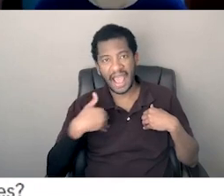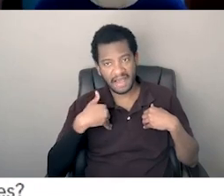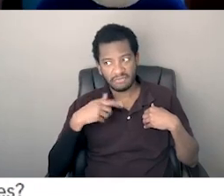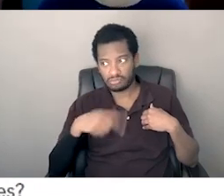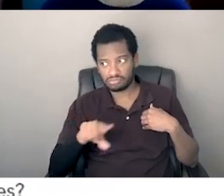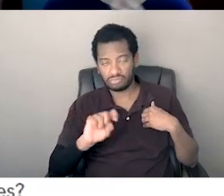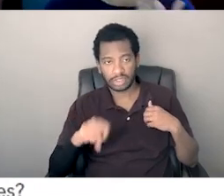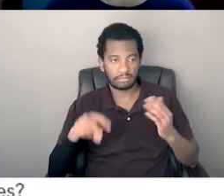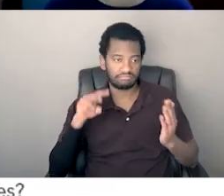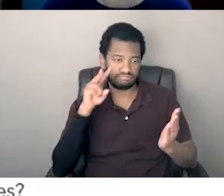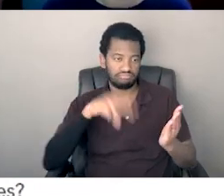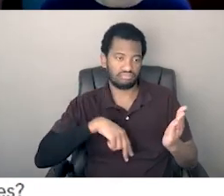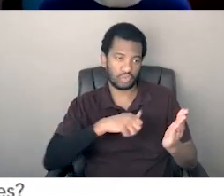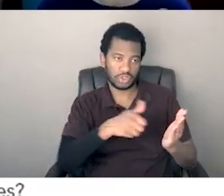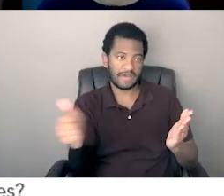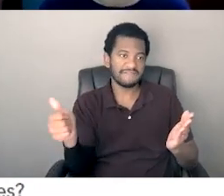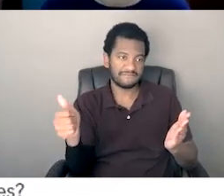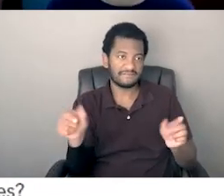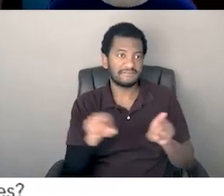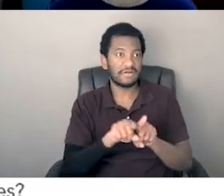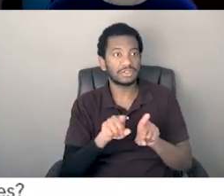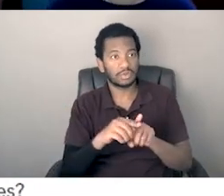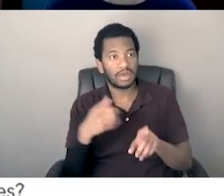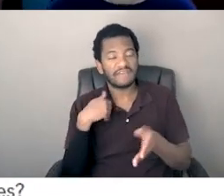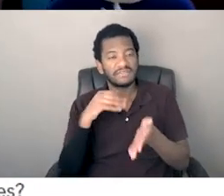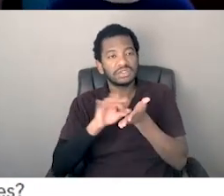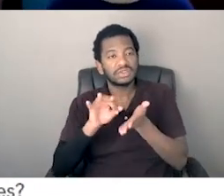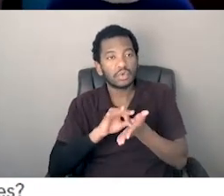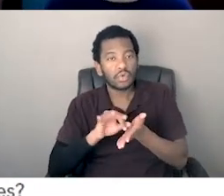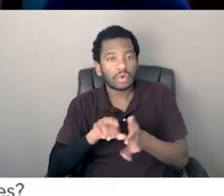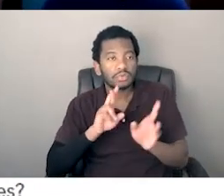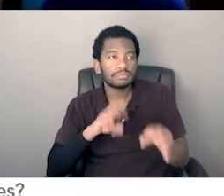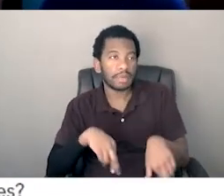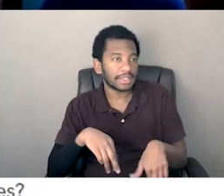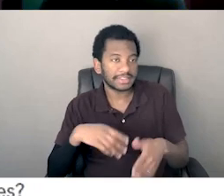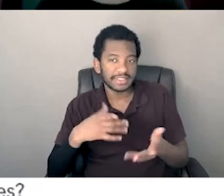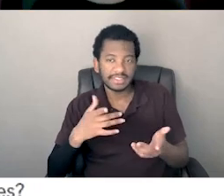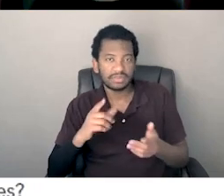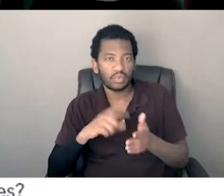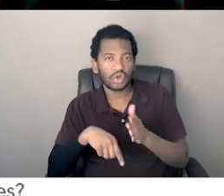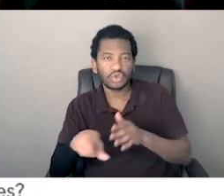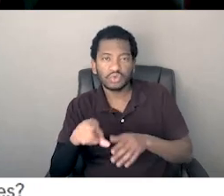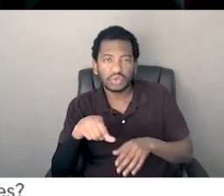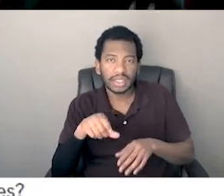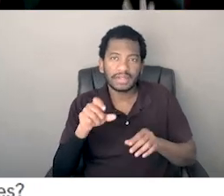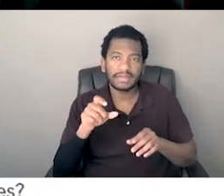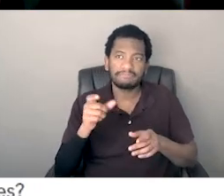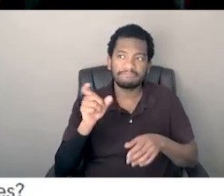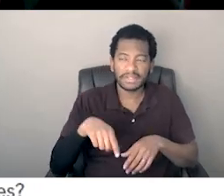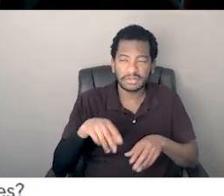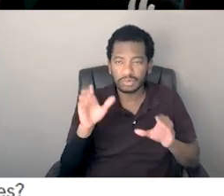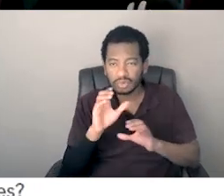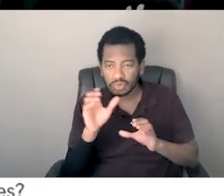applicant responses. So what is being looked for and what is not being looked for. So we're not going to go through all those today, but to know that